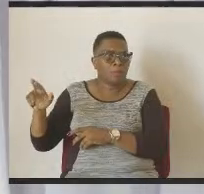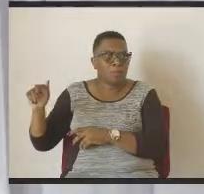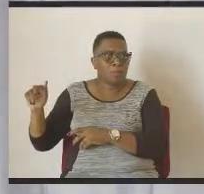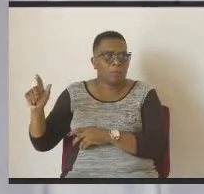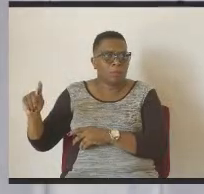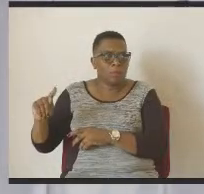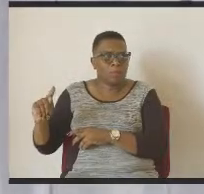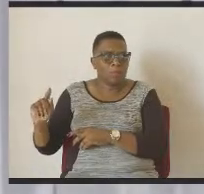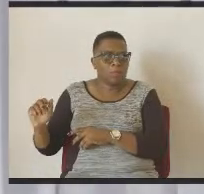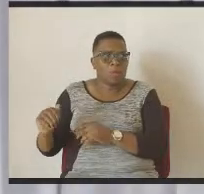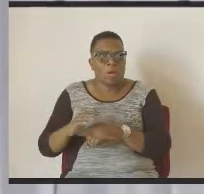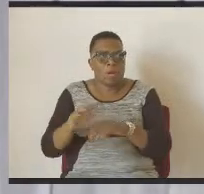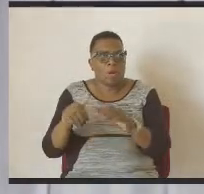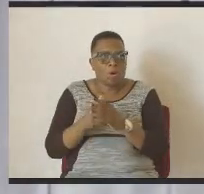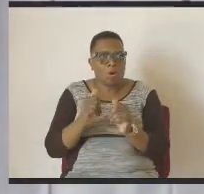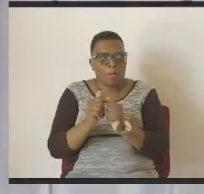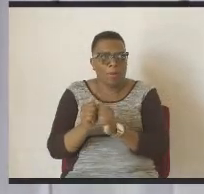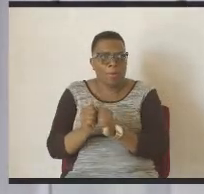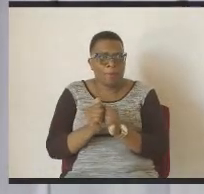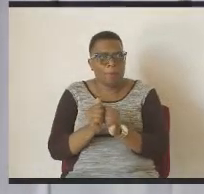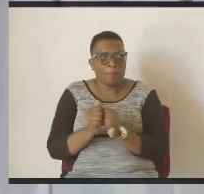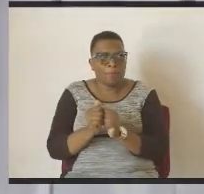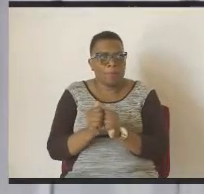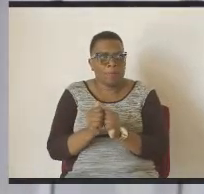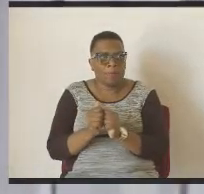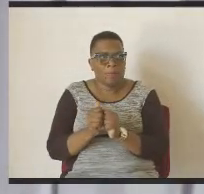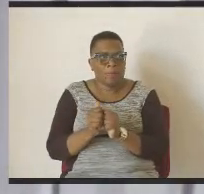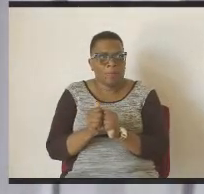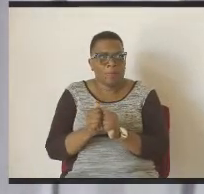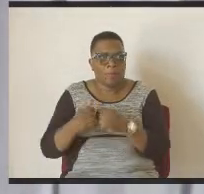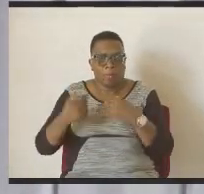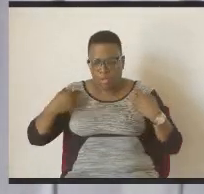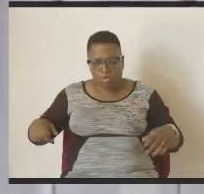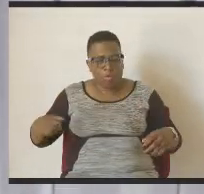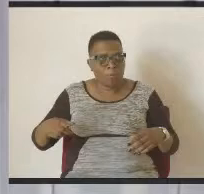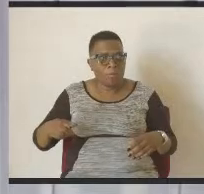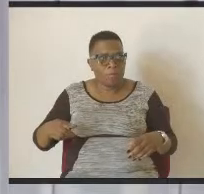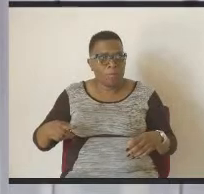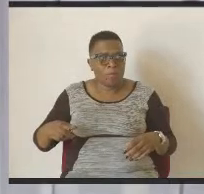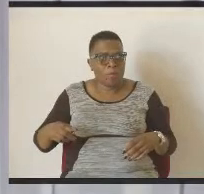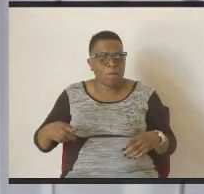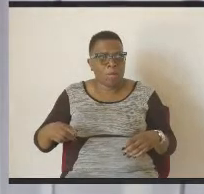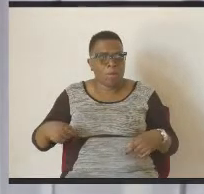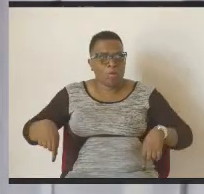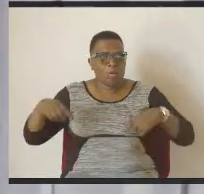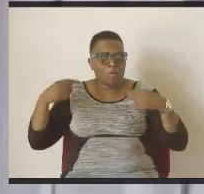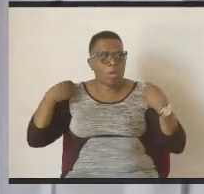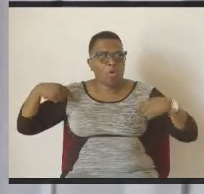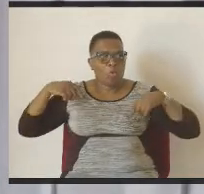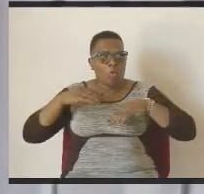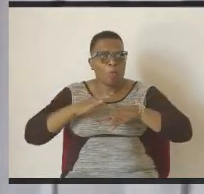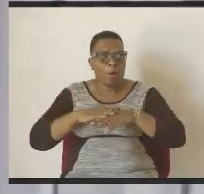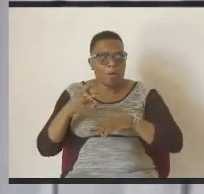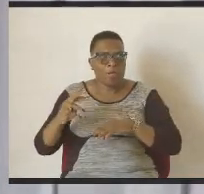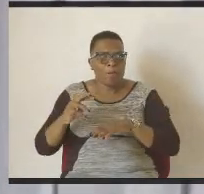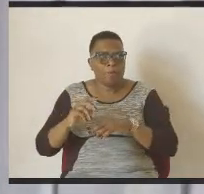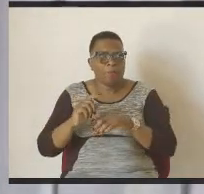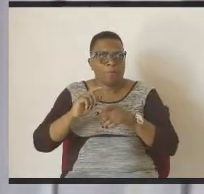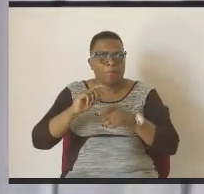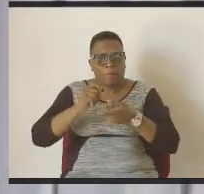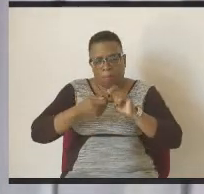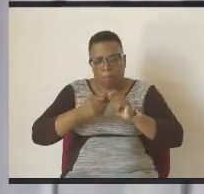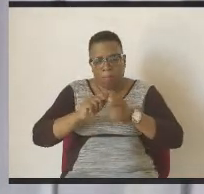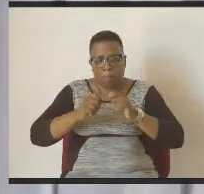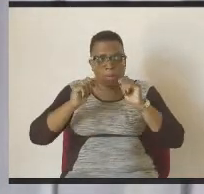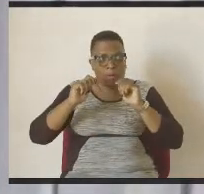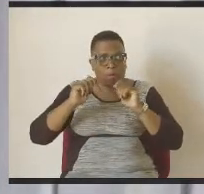garrison around him. And they stripped him and put a scarlet robe on him. When they had twisted a crown of